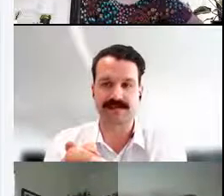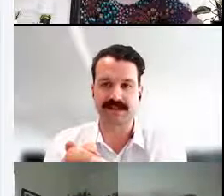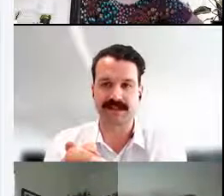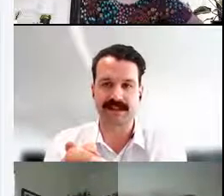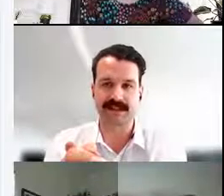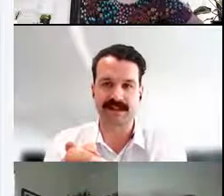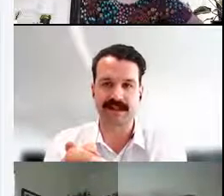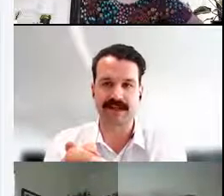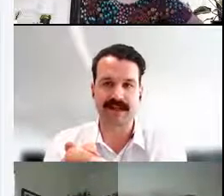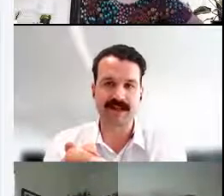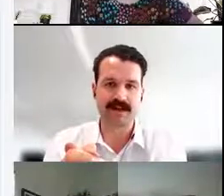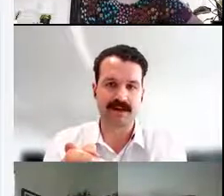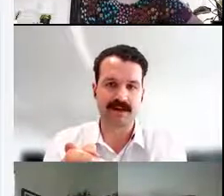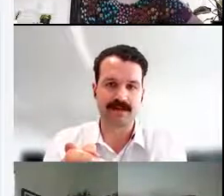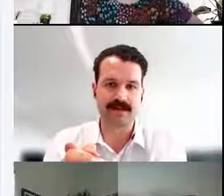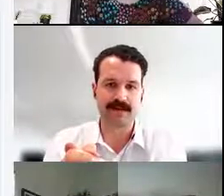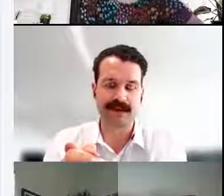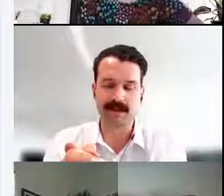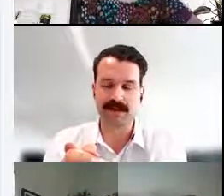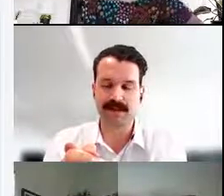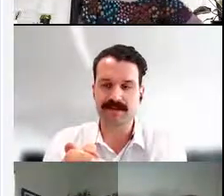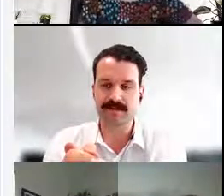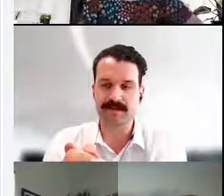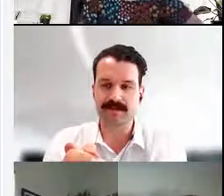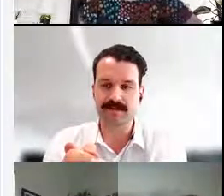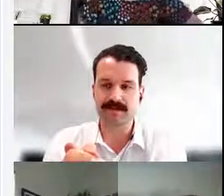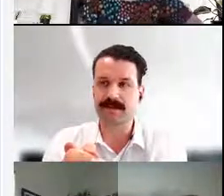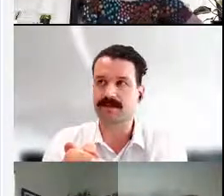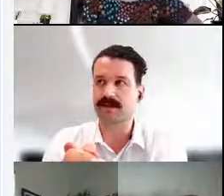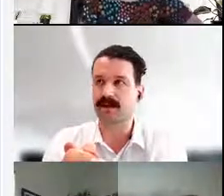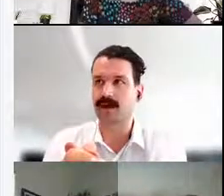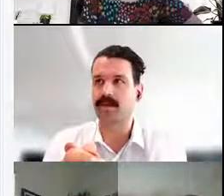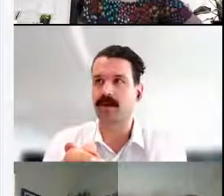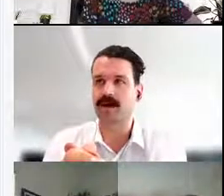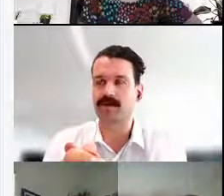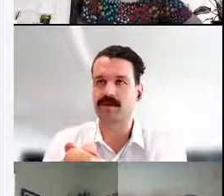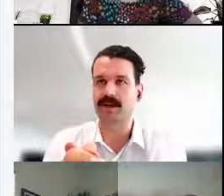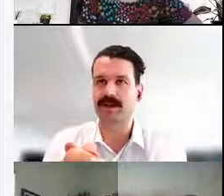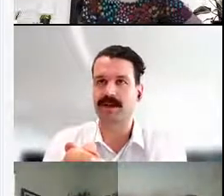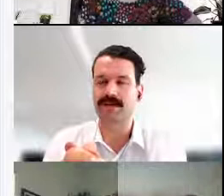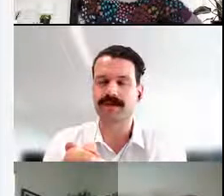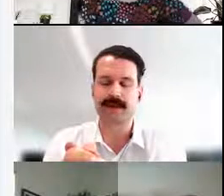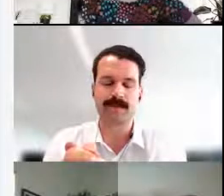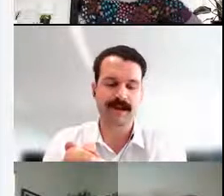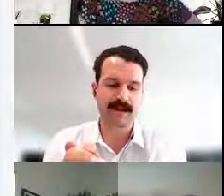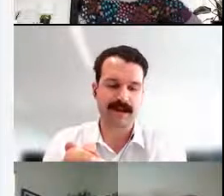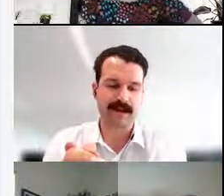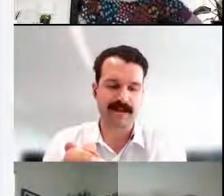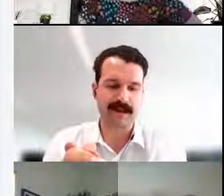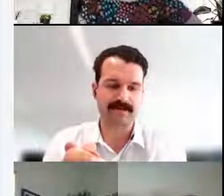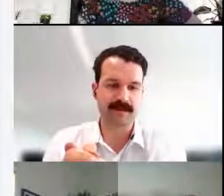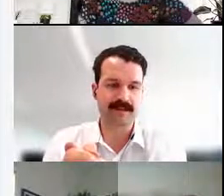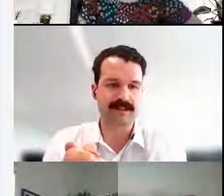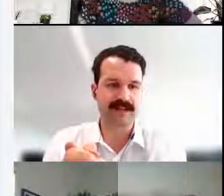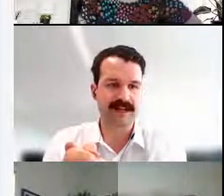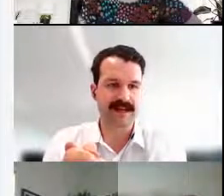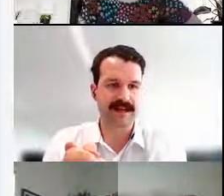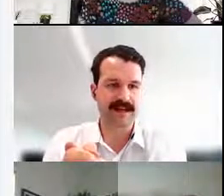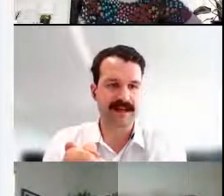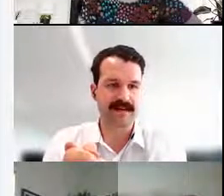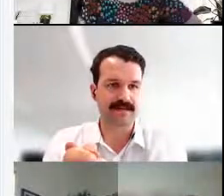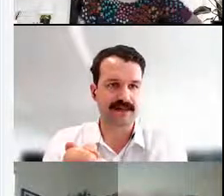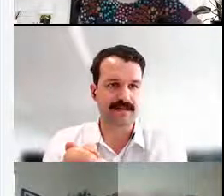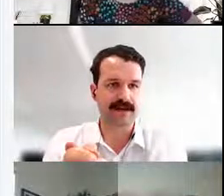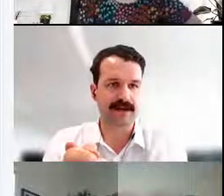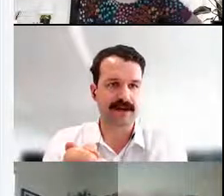for us to facilitate the delivery of their objectives. And this RAMPP program was one of those. So the government previously